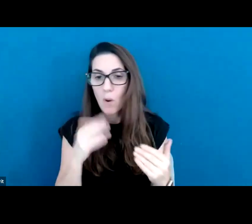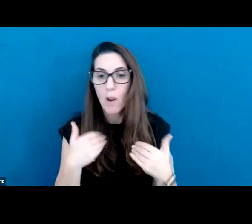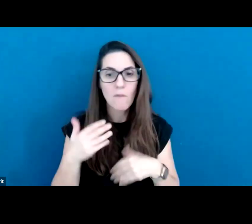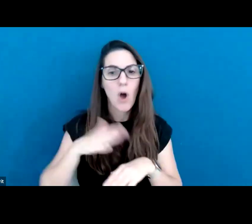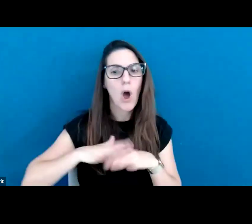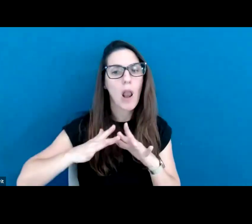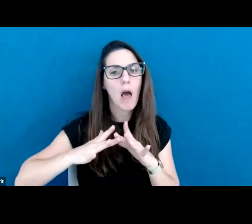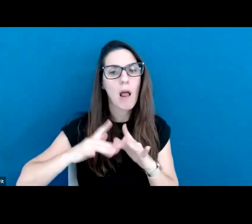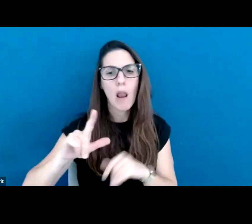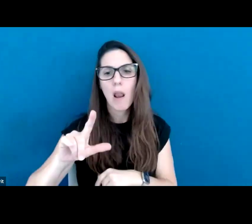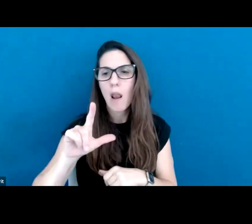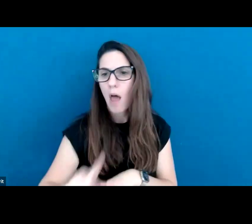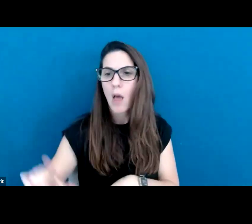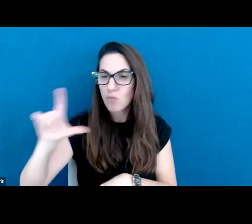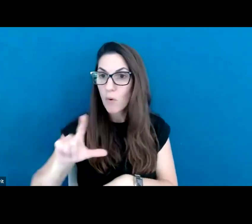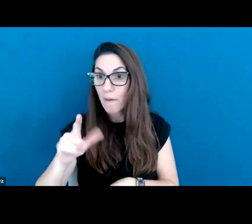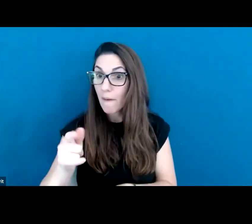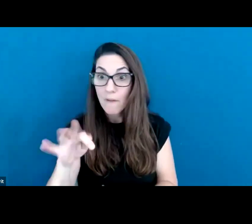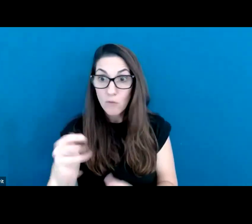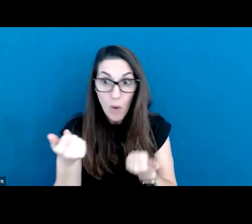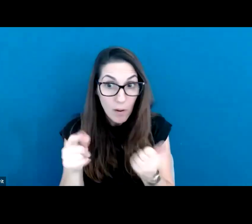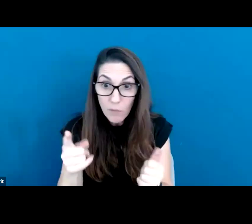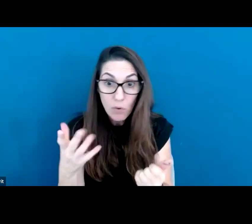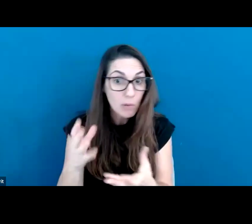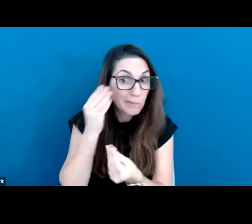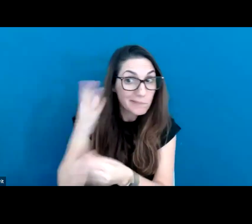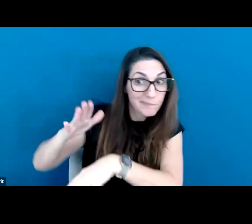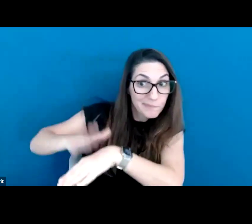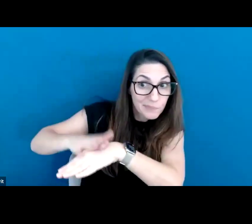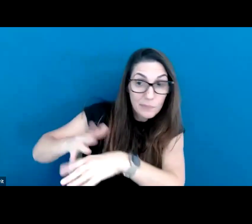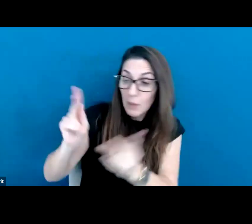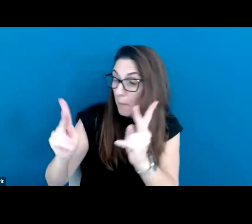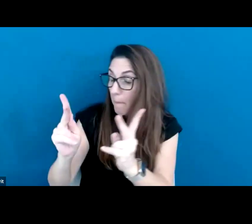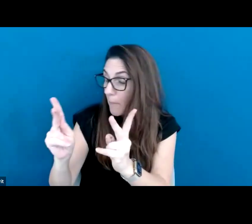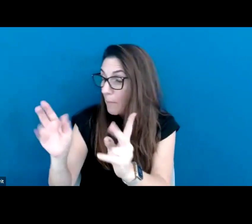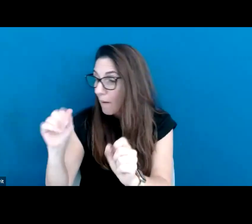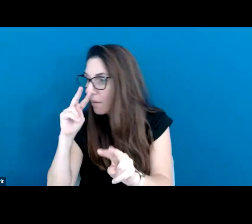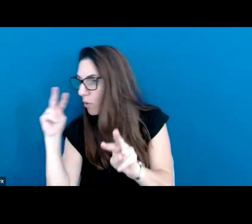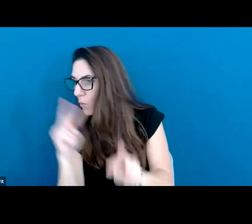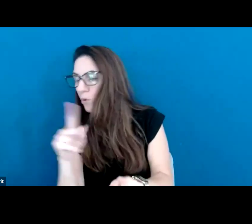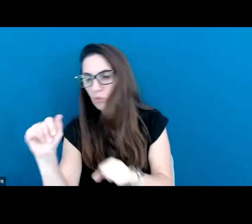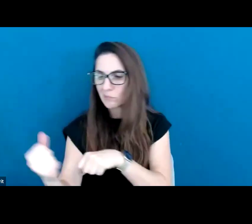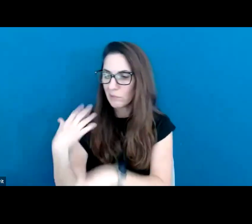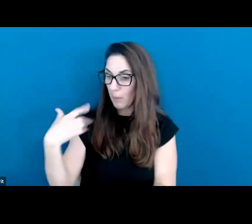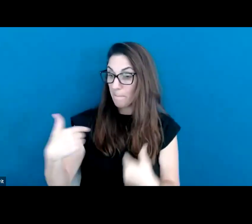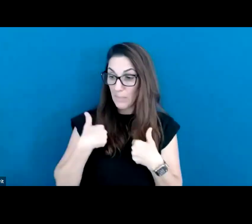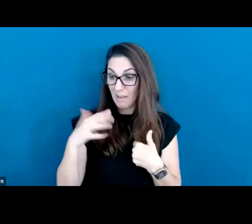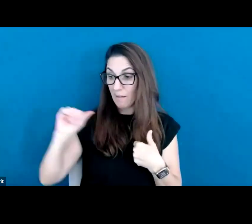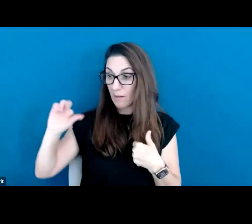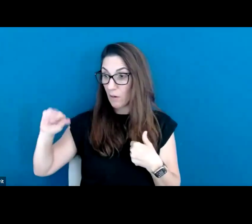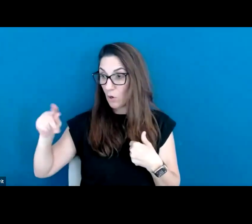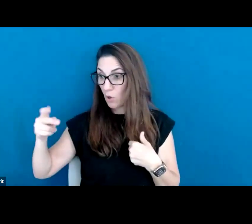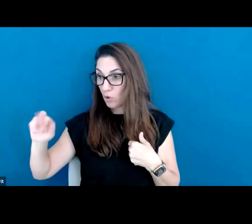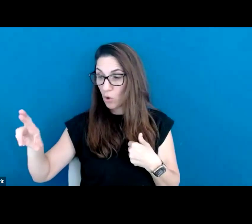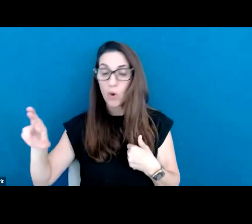library. So if there are things that any of you would like to flag for the public to be able to see, you can send it to Arthur and me. And for members of the public,